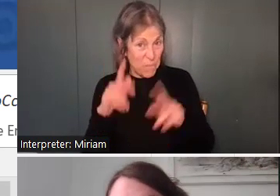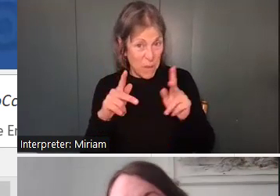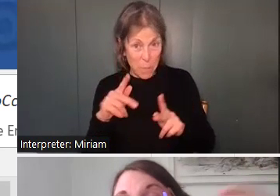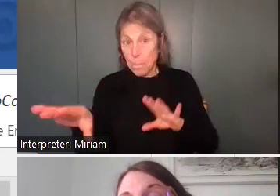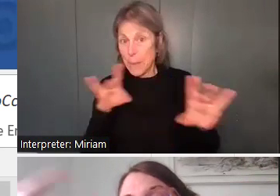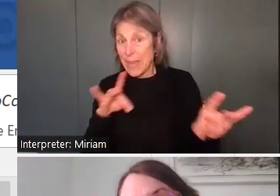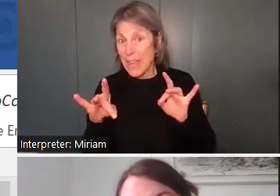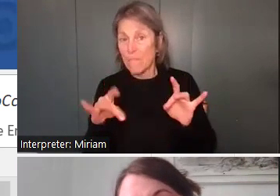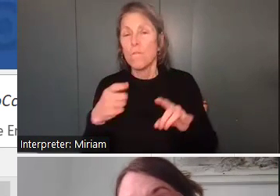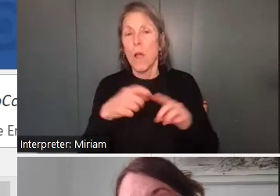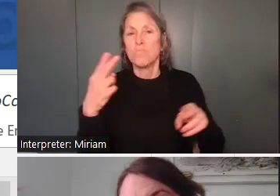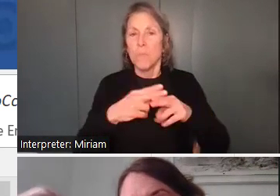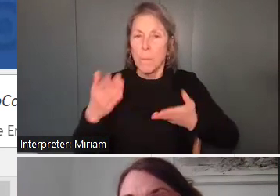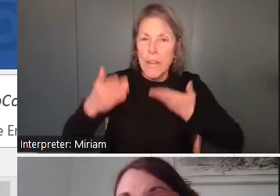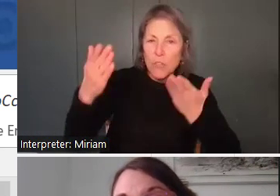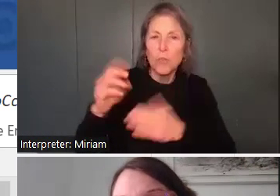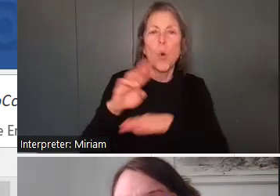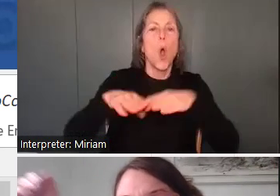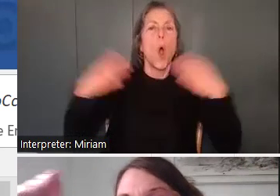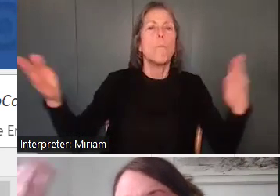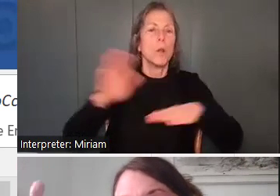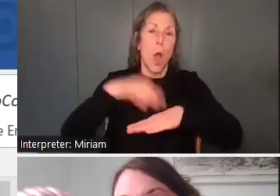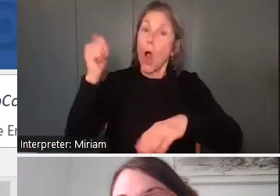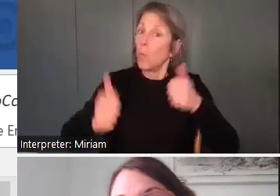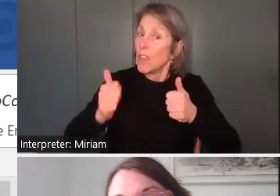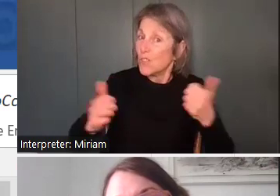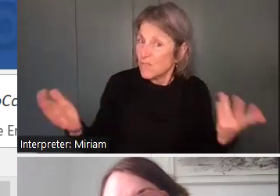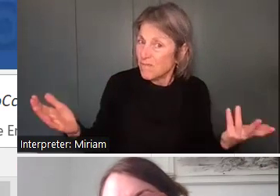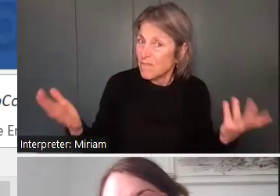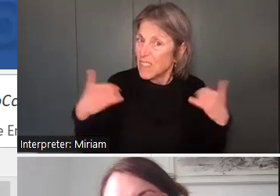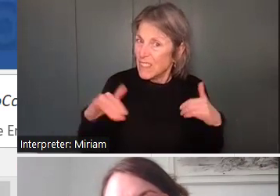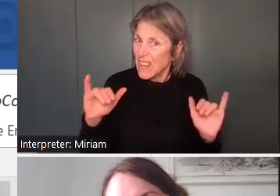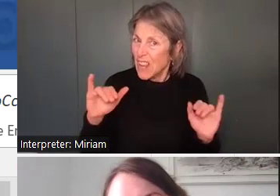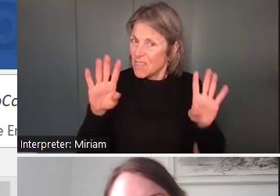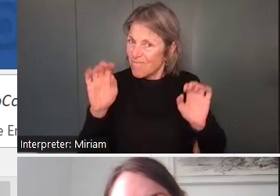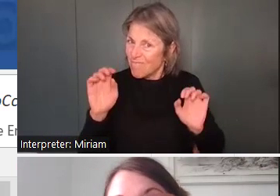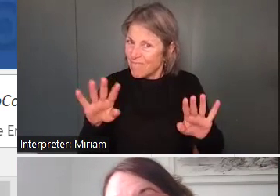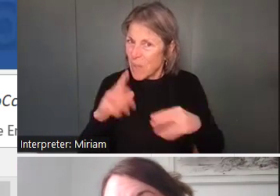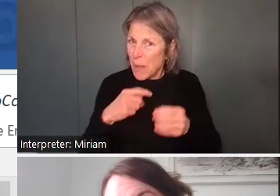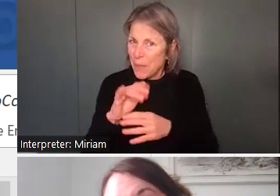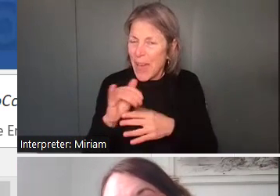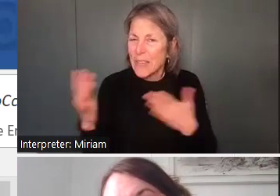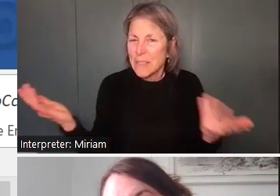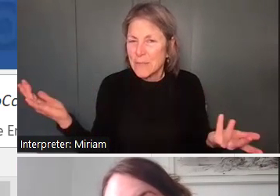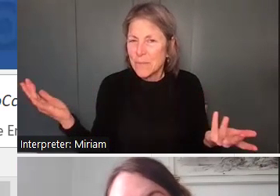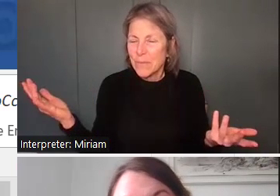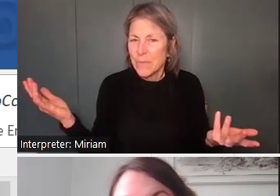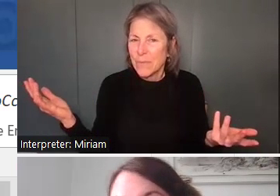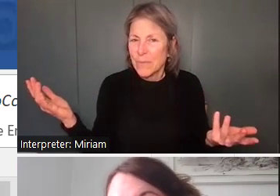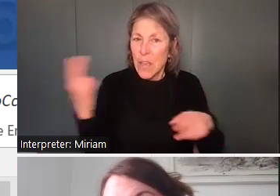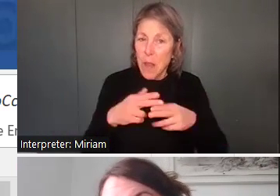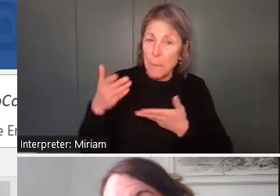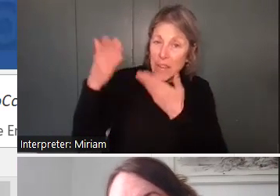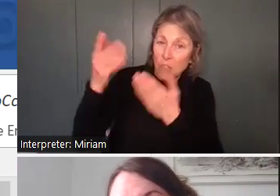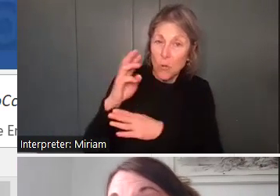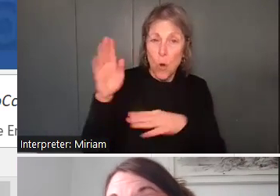through nomination or through an open call, right? And so I guess there is still that kind of question about that. Well,